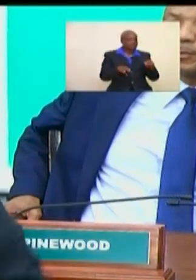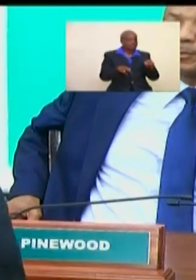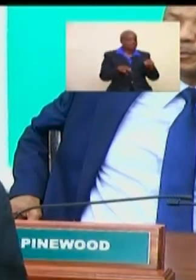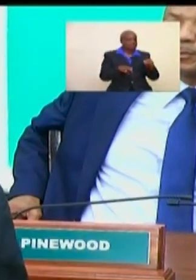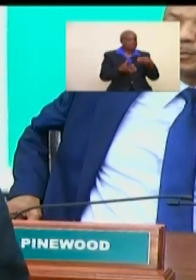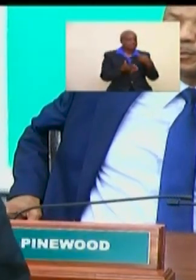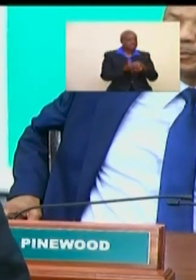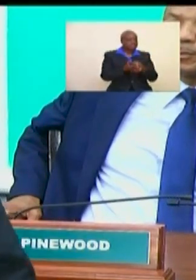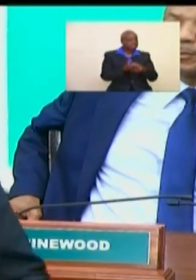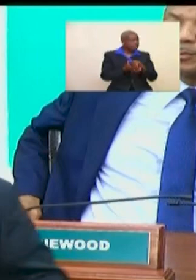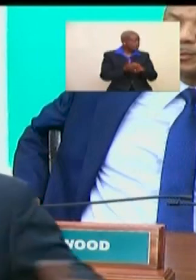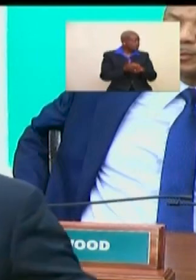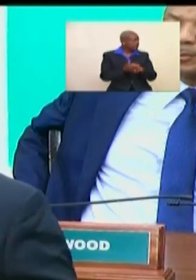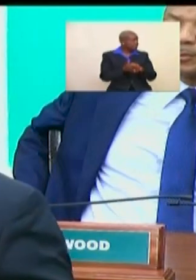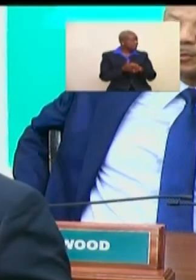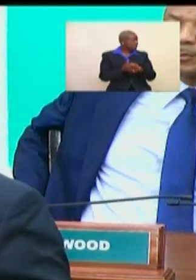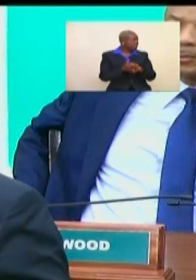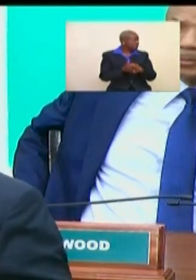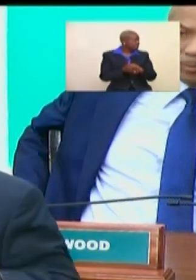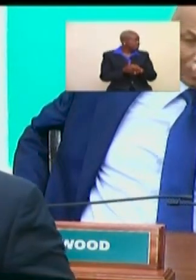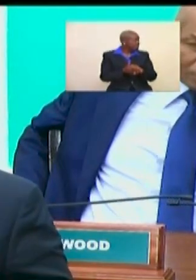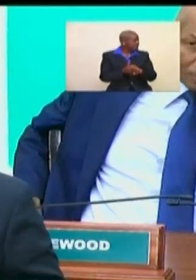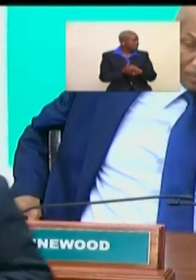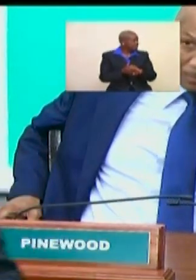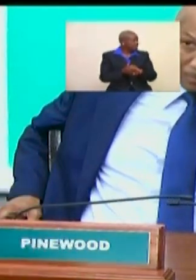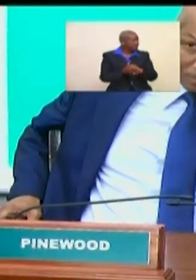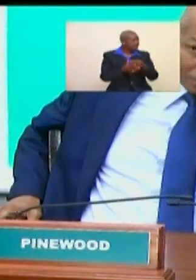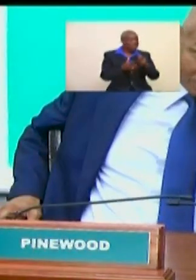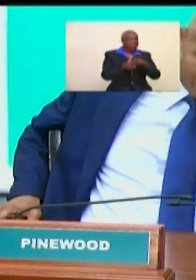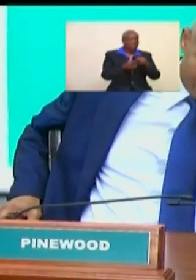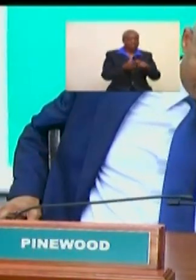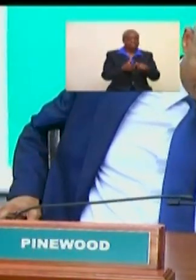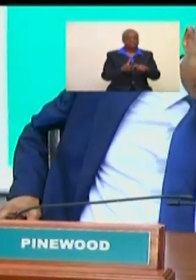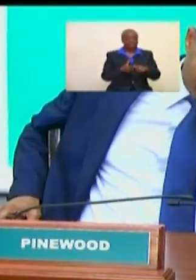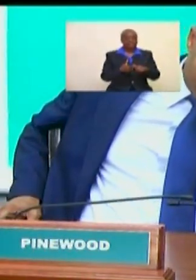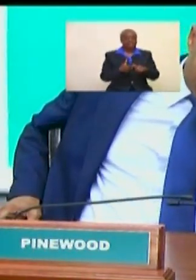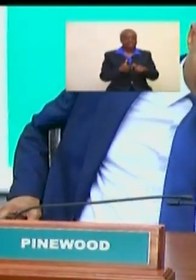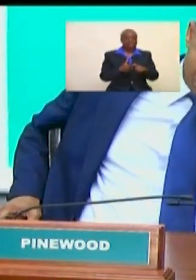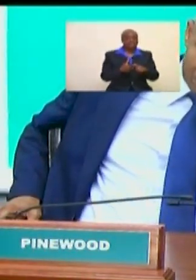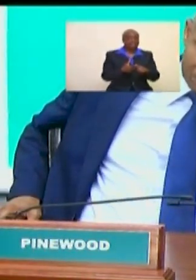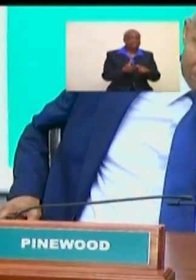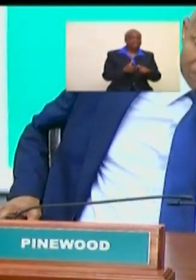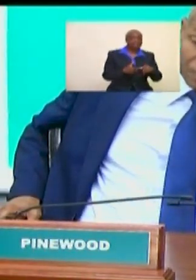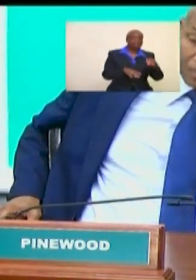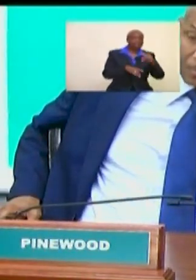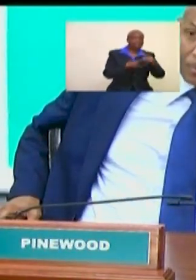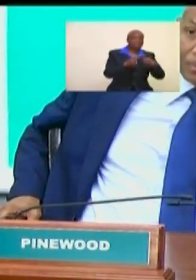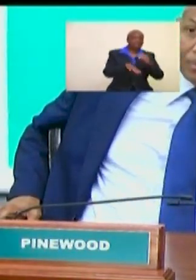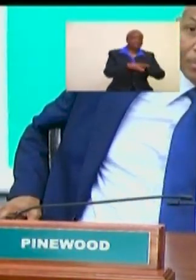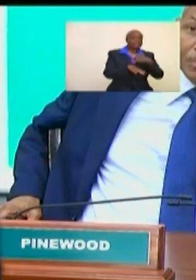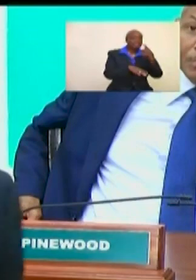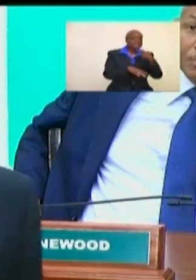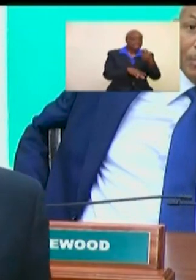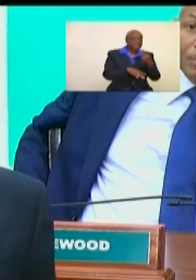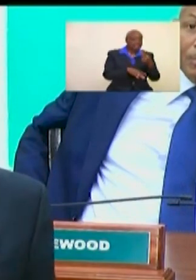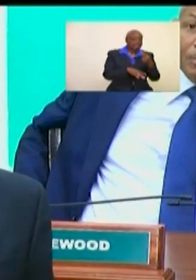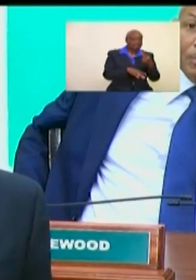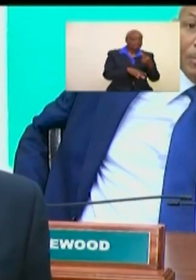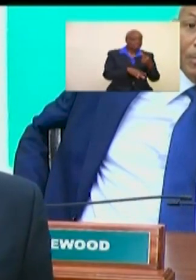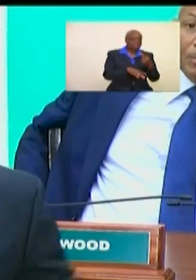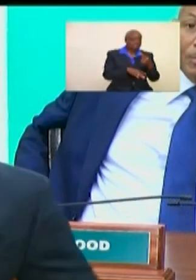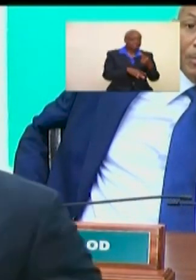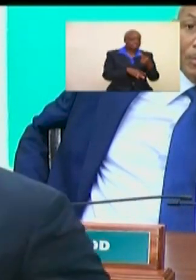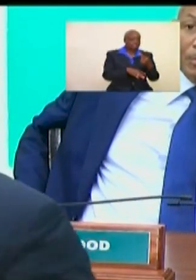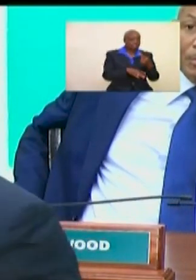the report. Let's accept that. Yeah. Then what they went on to say, in attempting to understand why